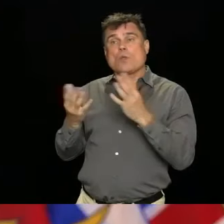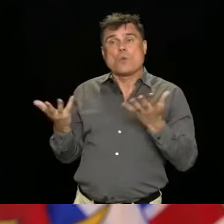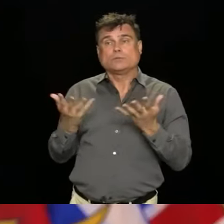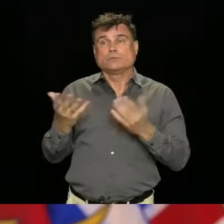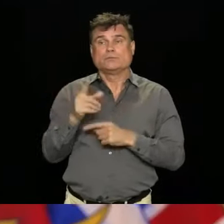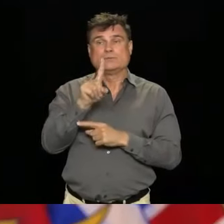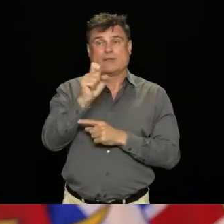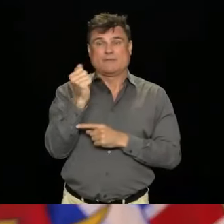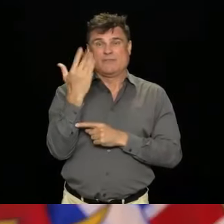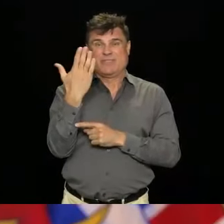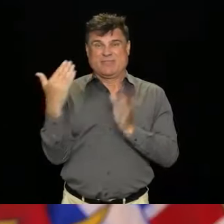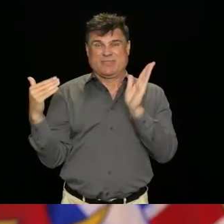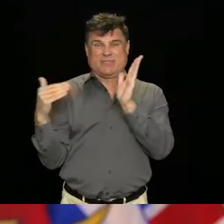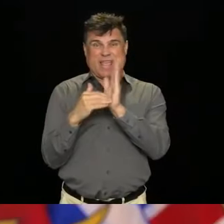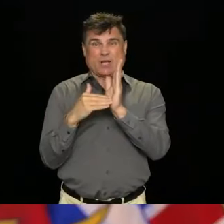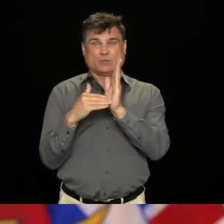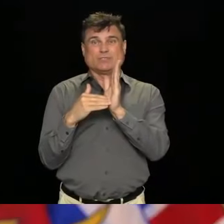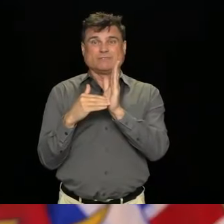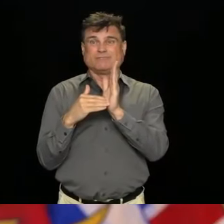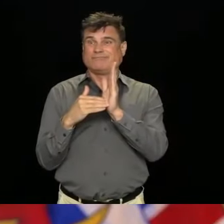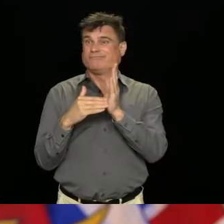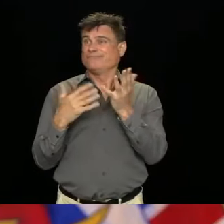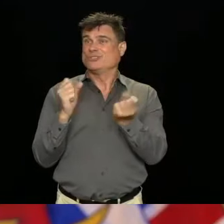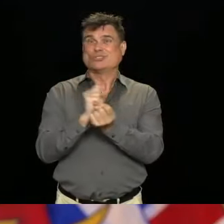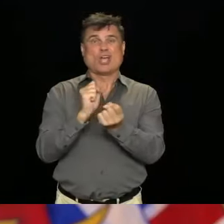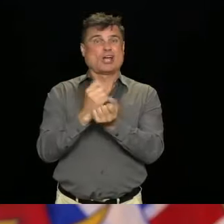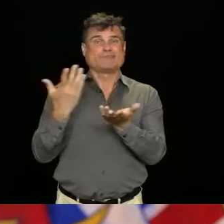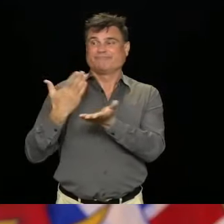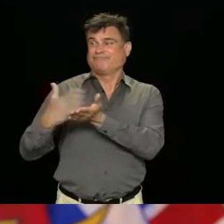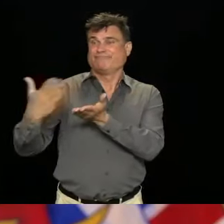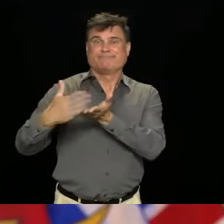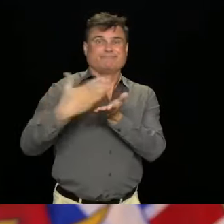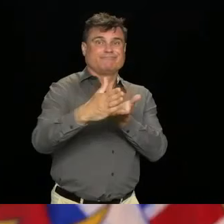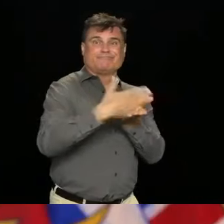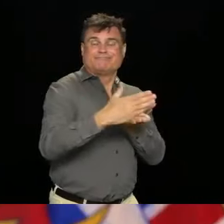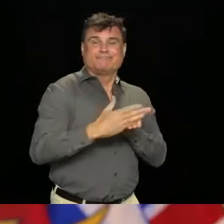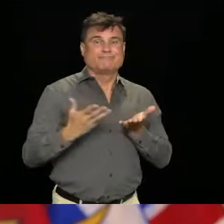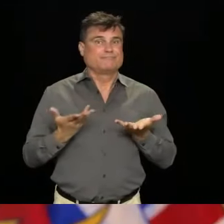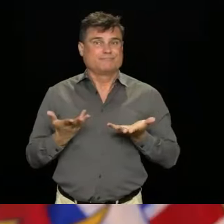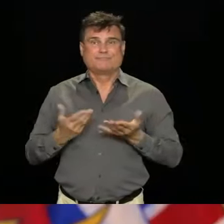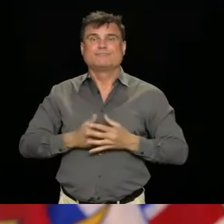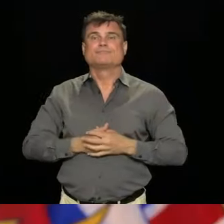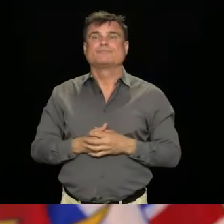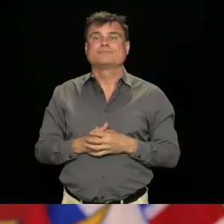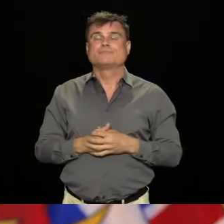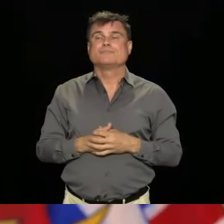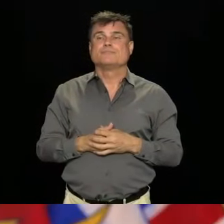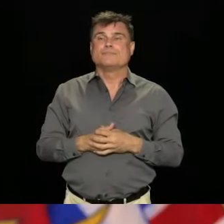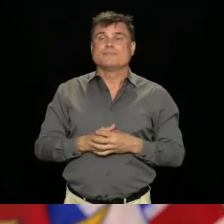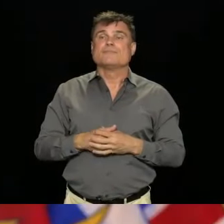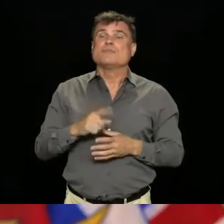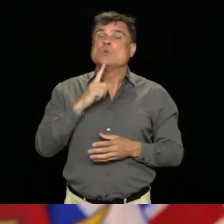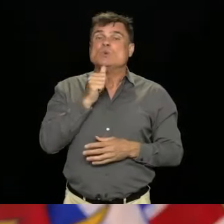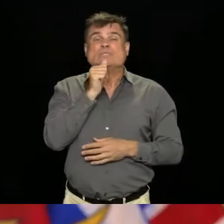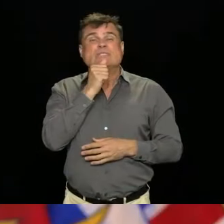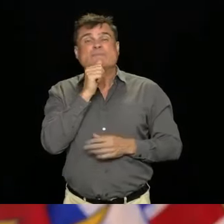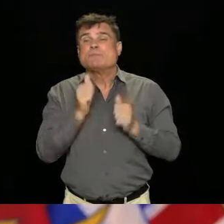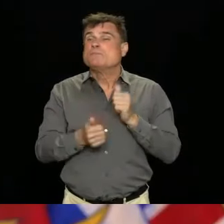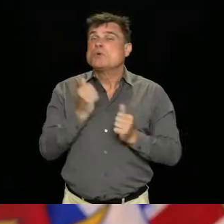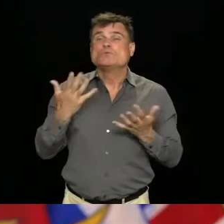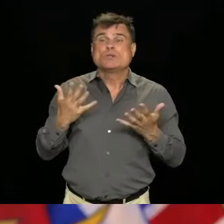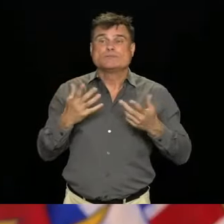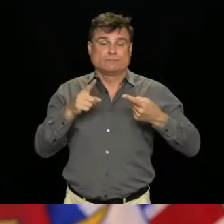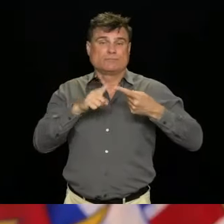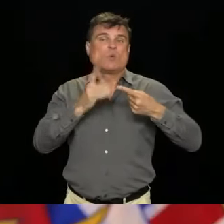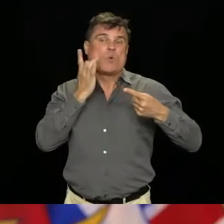youth. And that's really a reflection of the sectors that are suffering the most: accommodation and food services, and